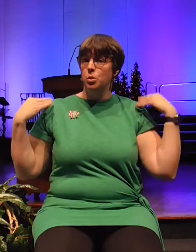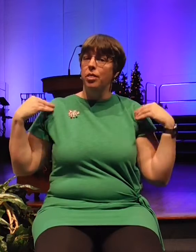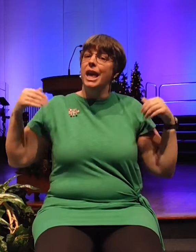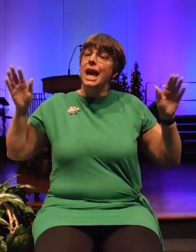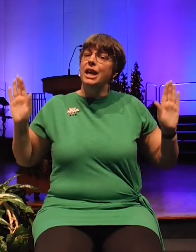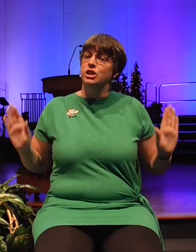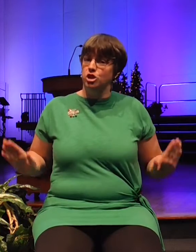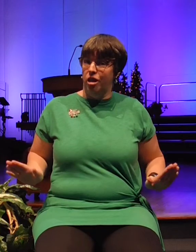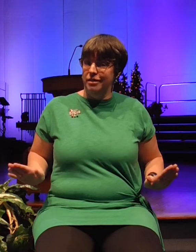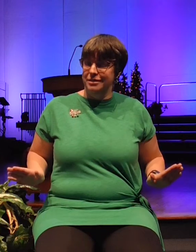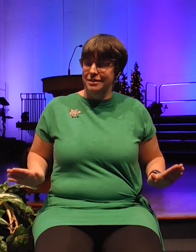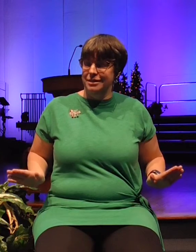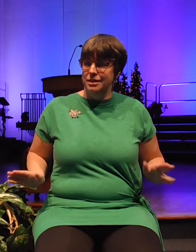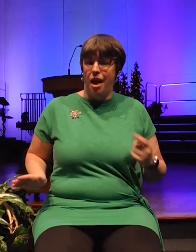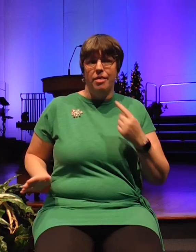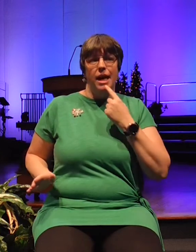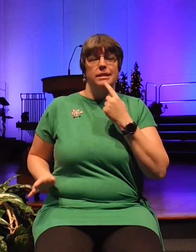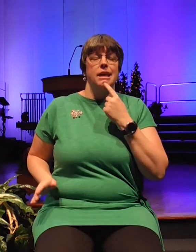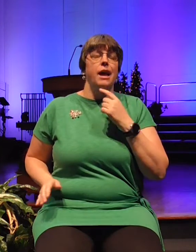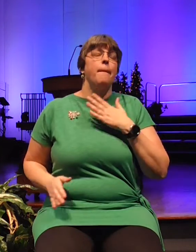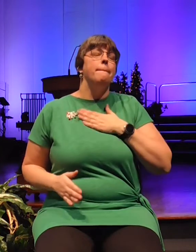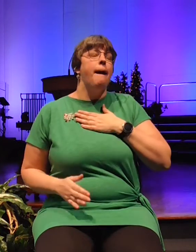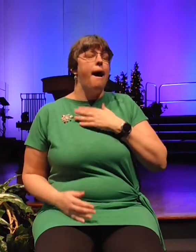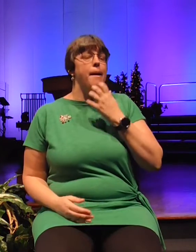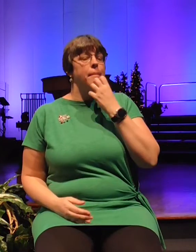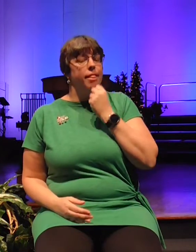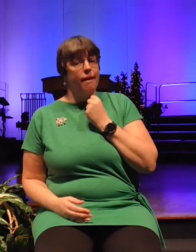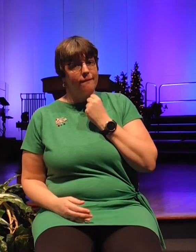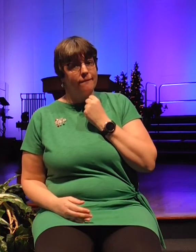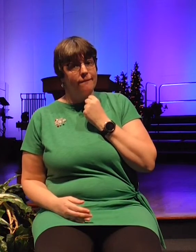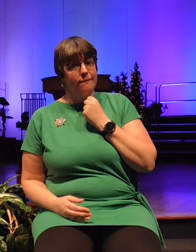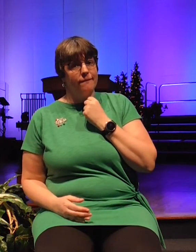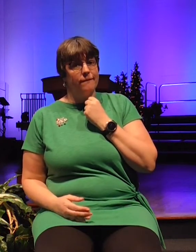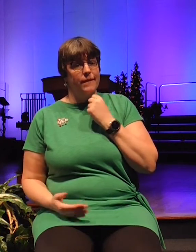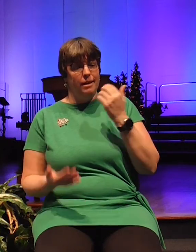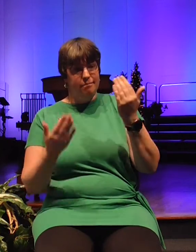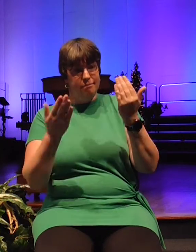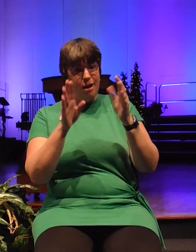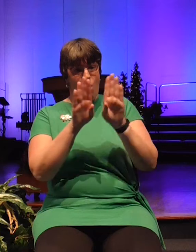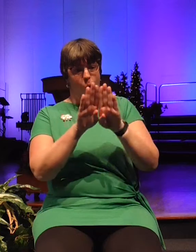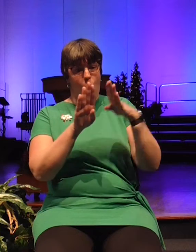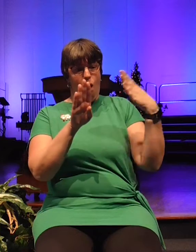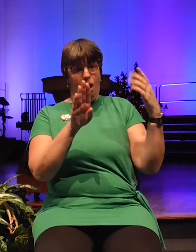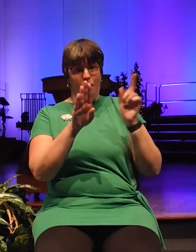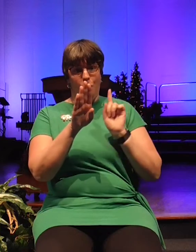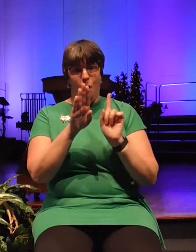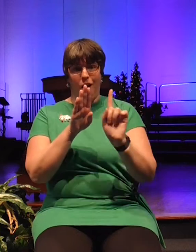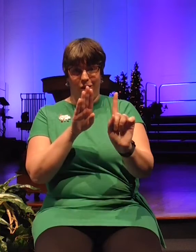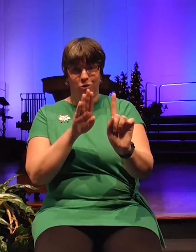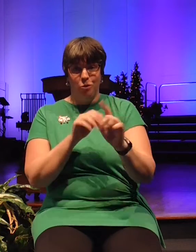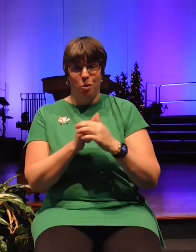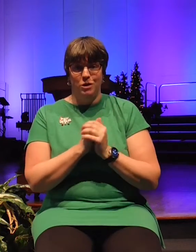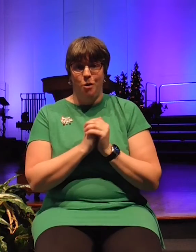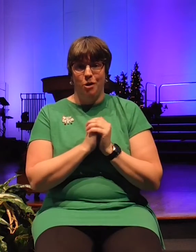along the way that say, oh, my beloved, walk through this door.